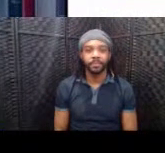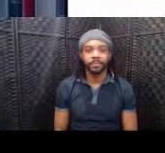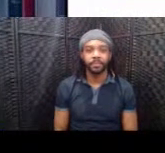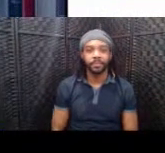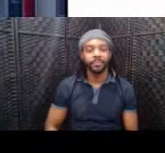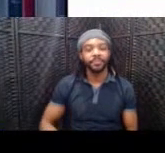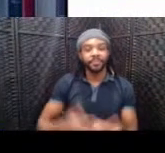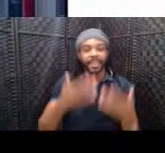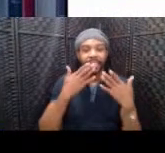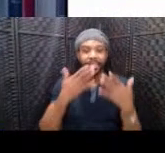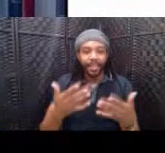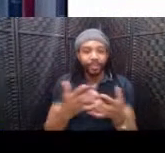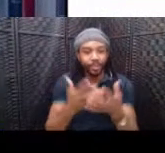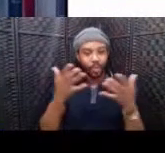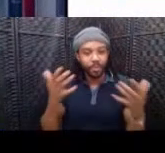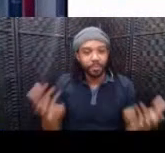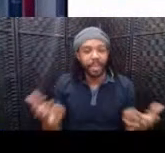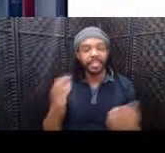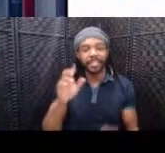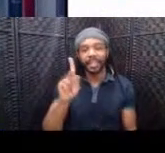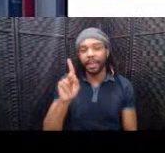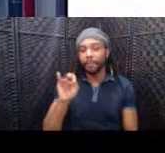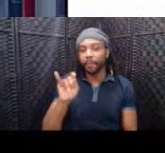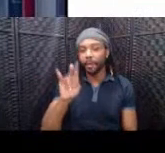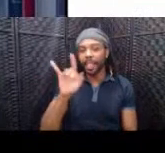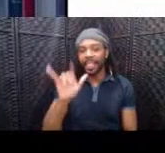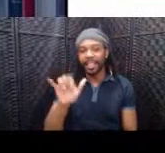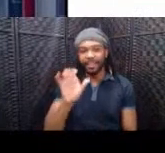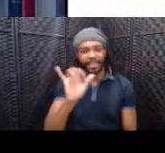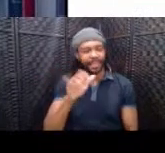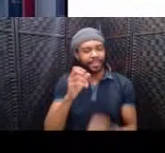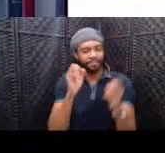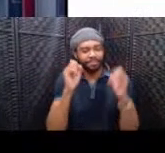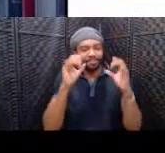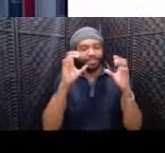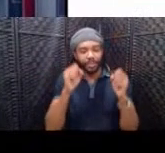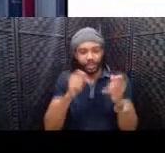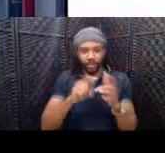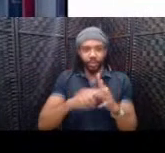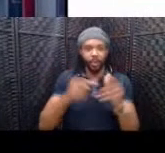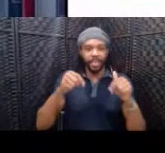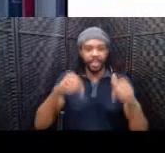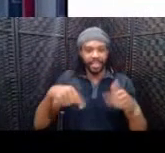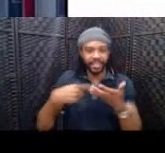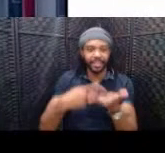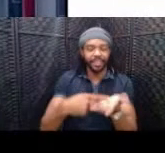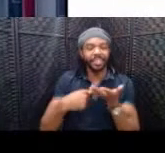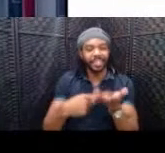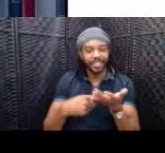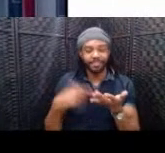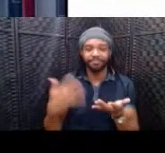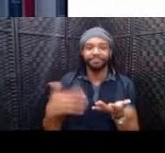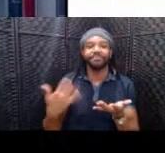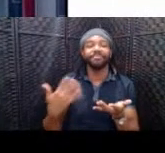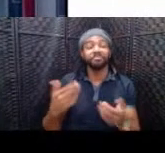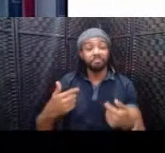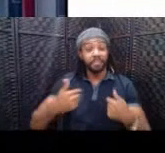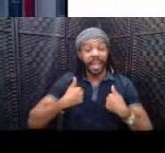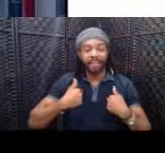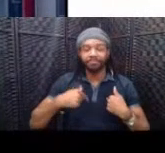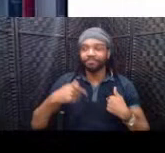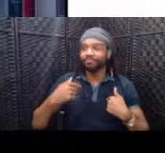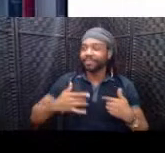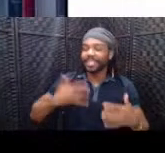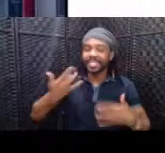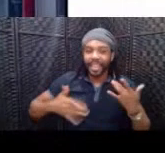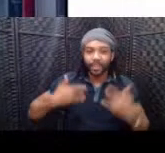Thank you so much, Kimberly, for an incredible kickoff to this conversation. I am super excited to